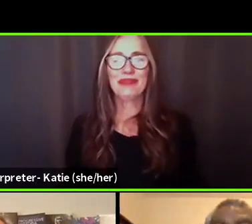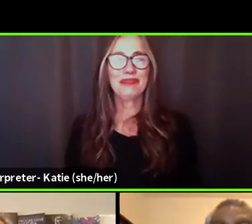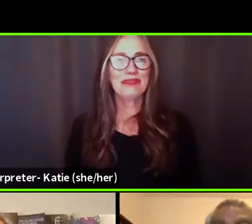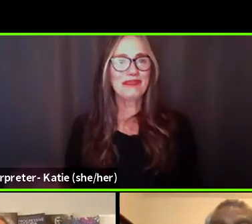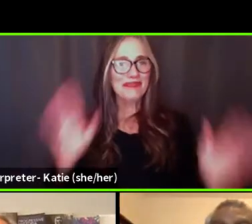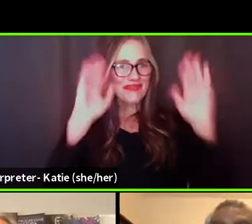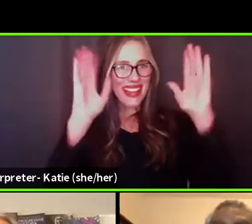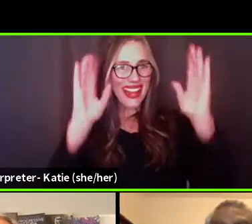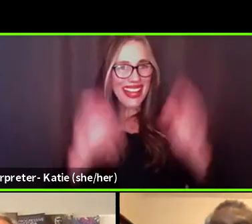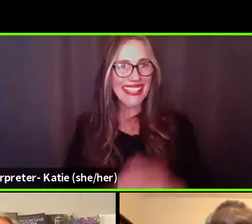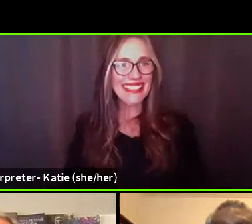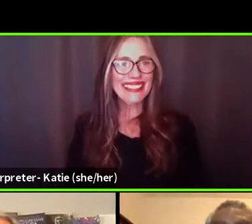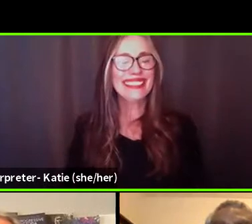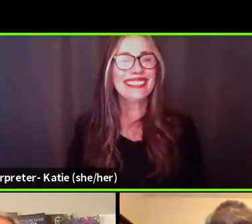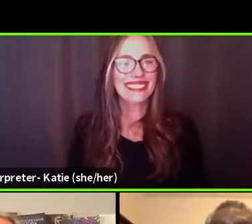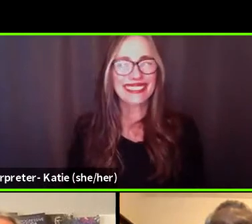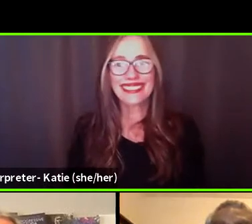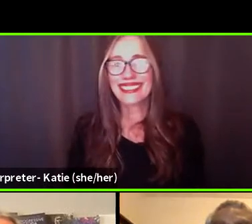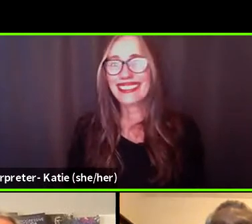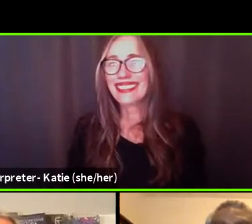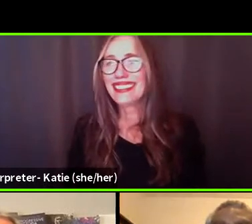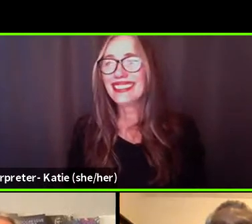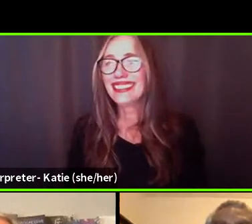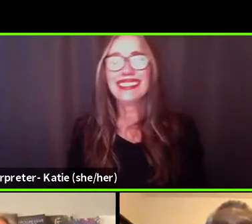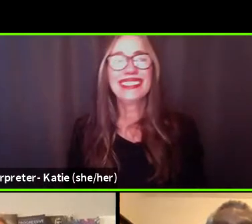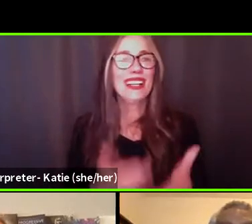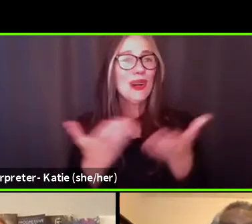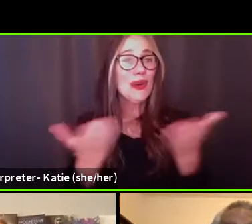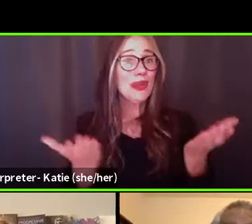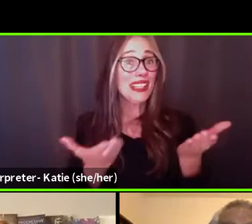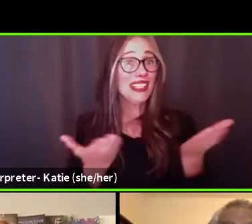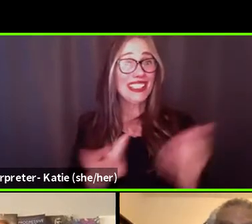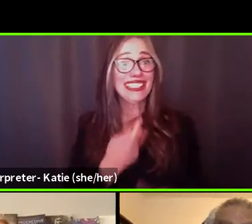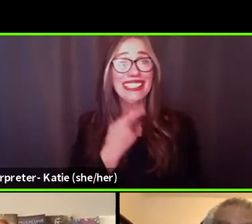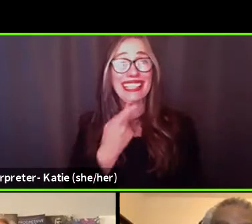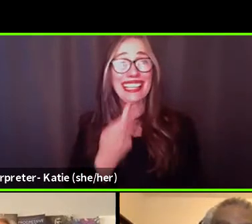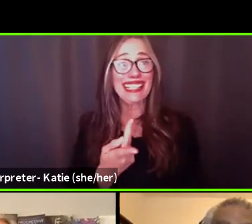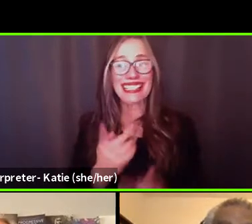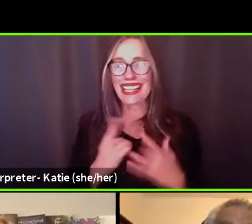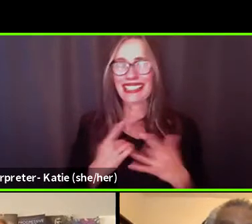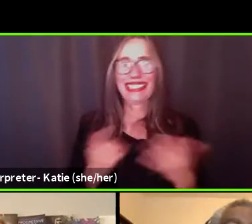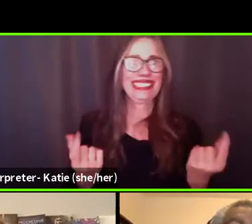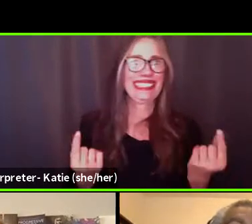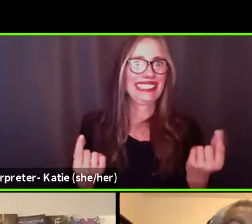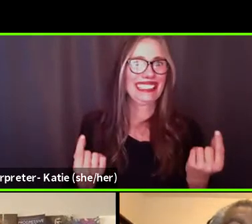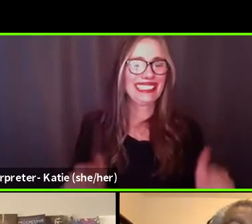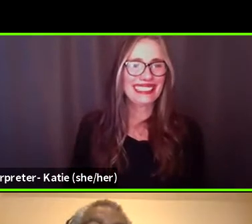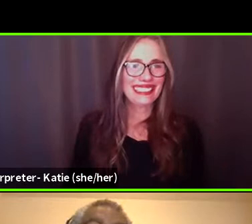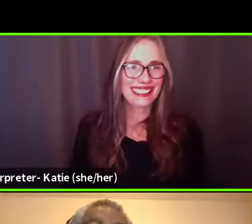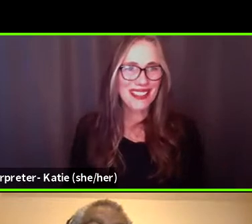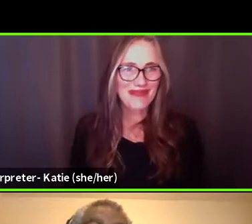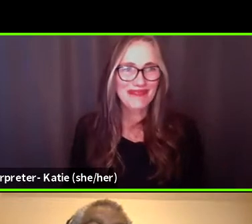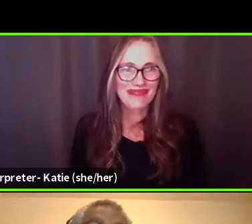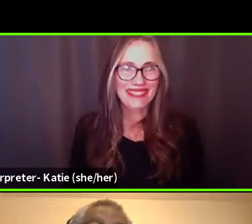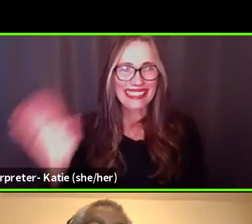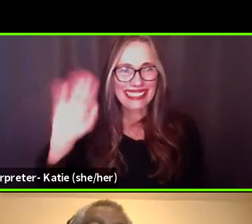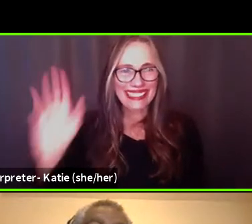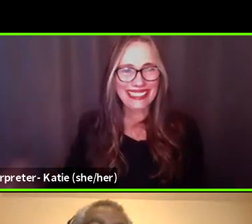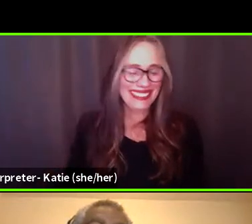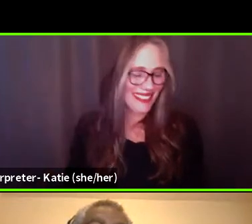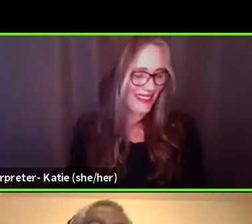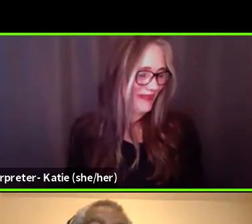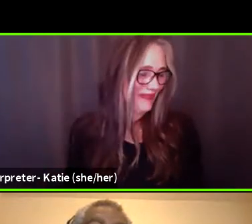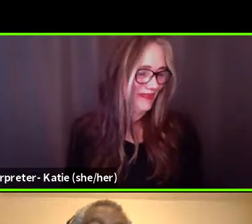gang's all here uh-oh katie's like what hi katie